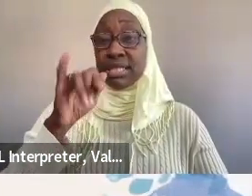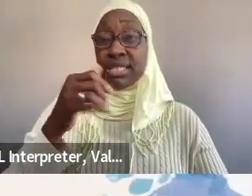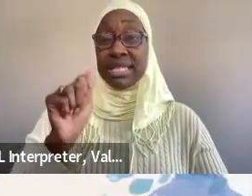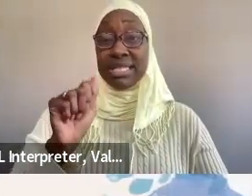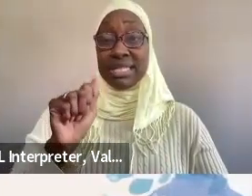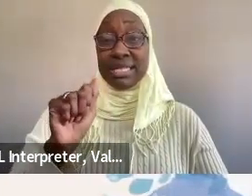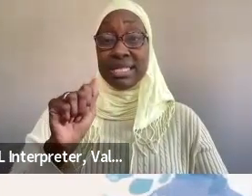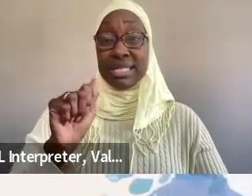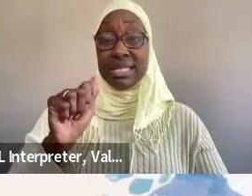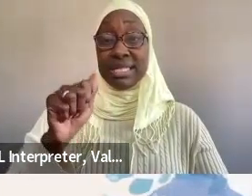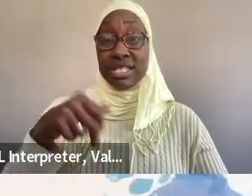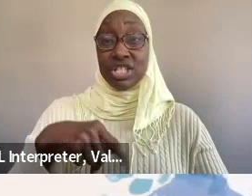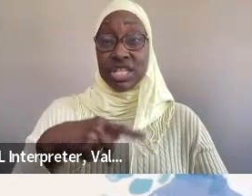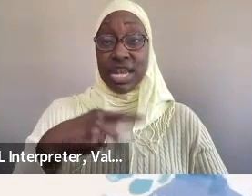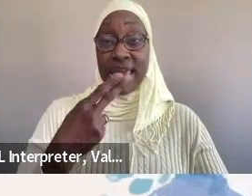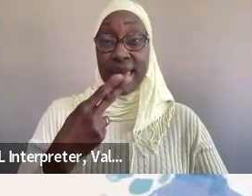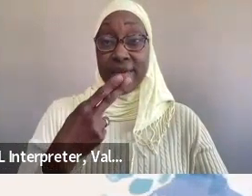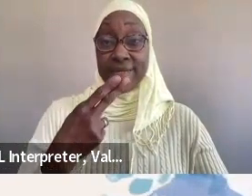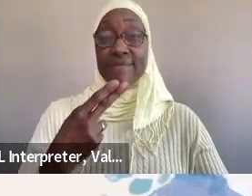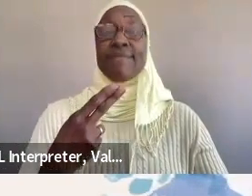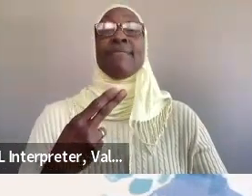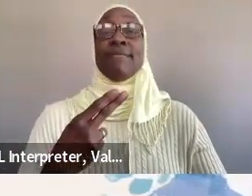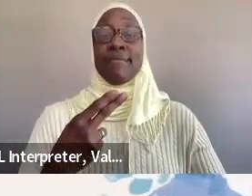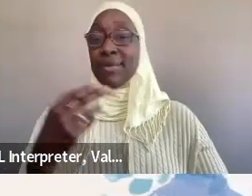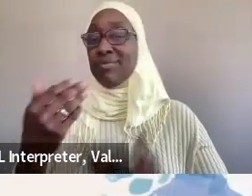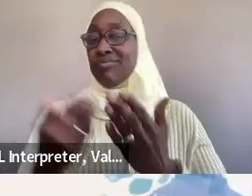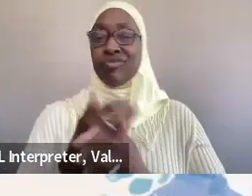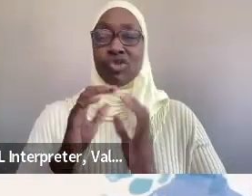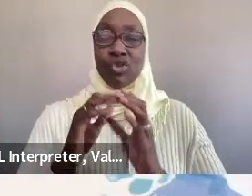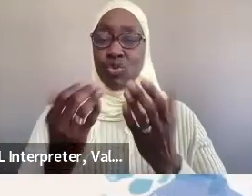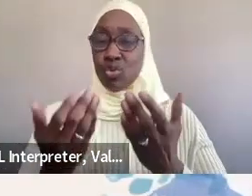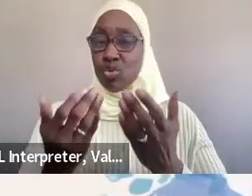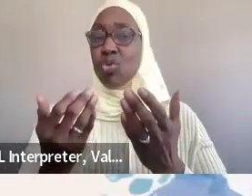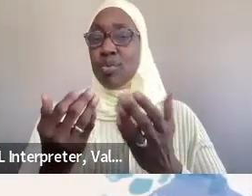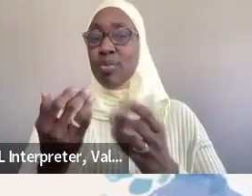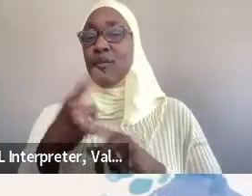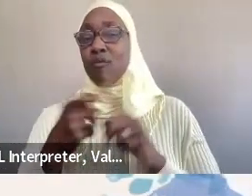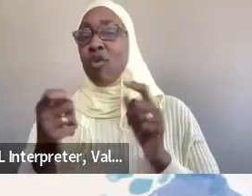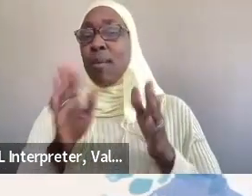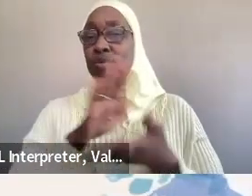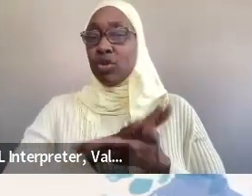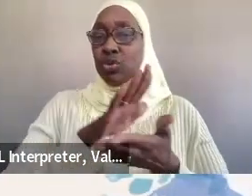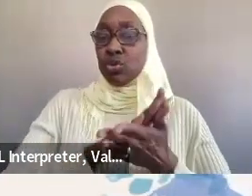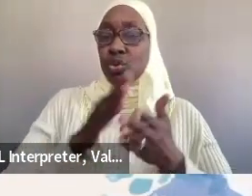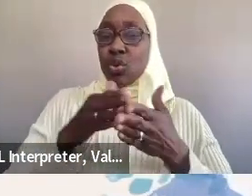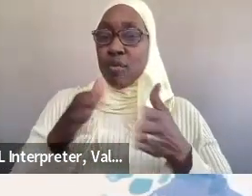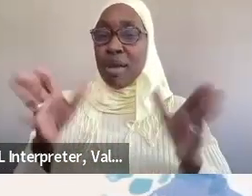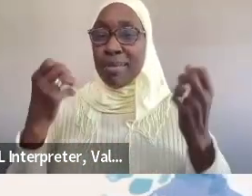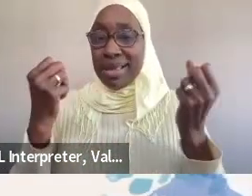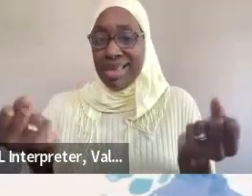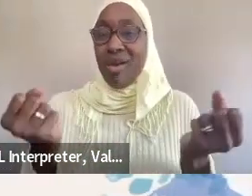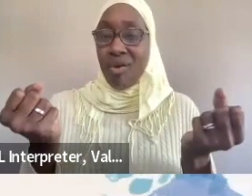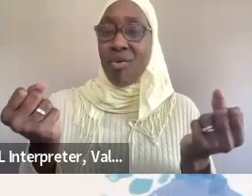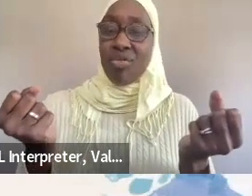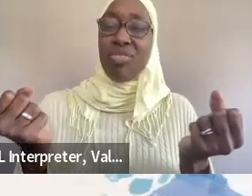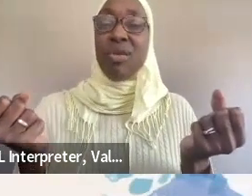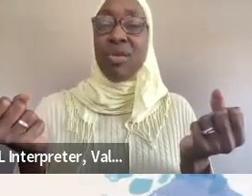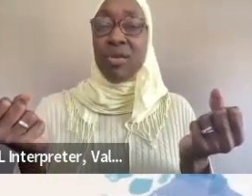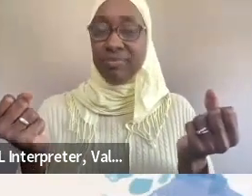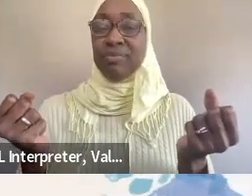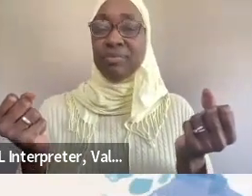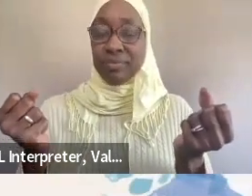Health, which is a new group founded out of the School of Public Health to dedicated